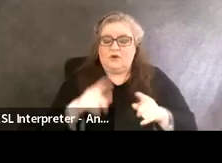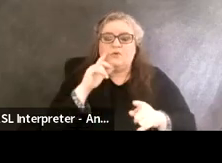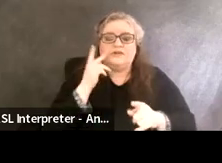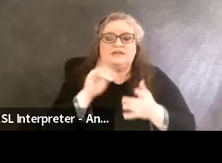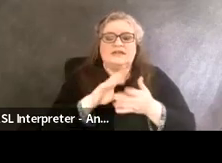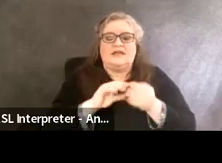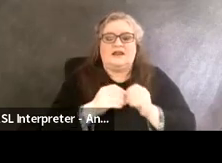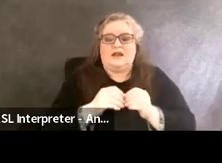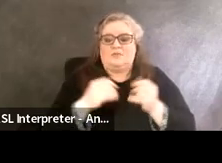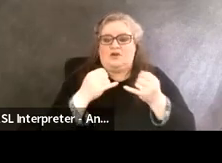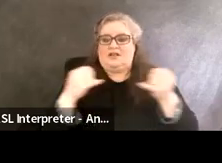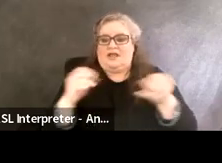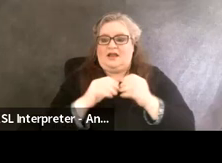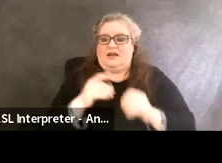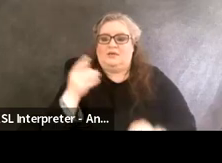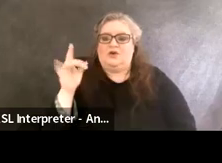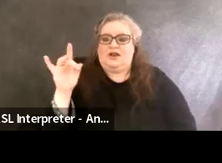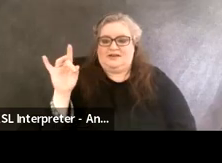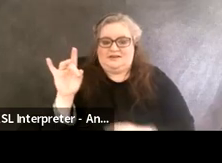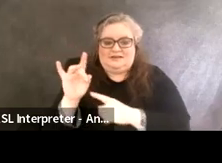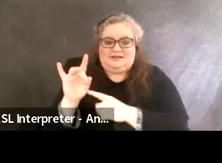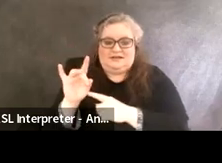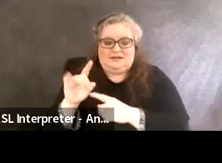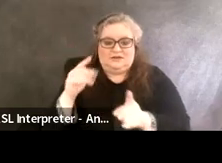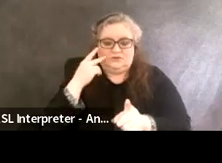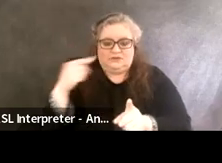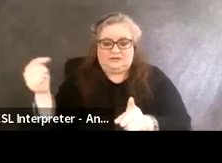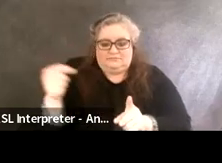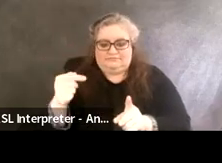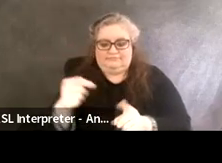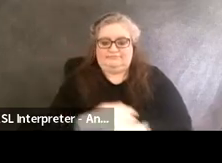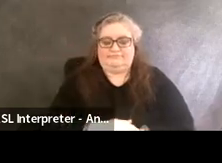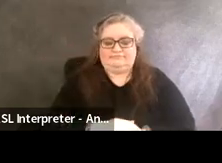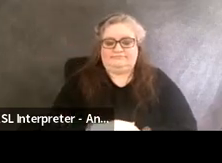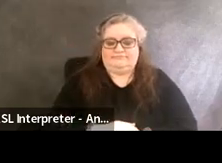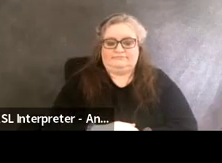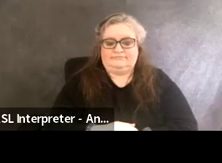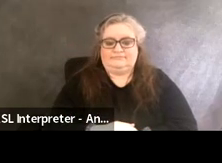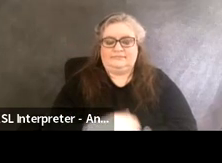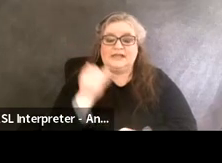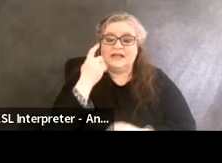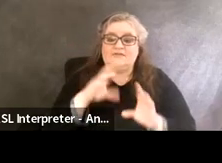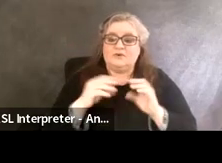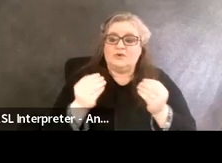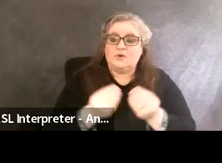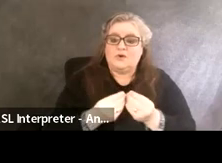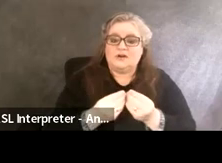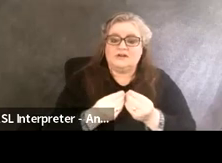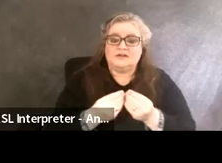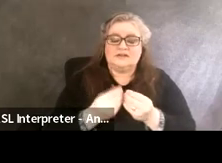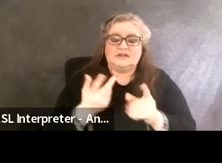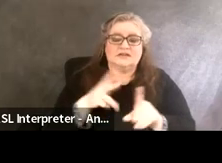on line 18, which is noted by the arrow on there. If you're an organization that files